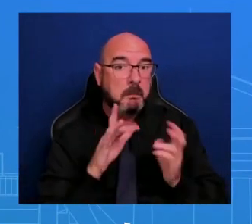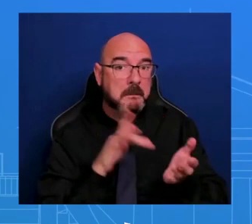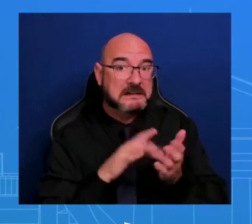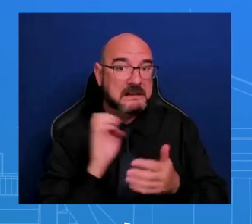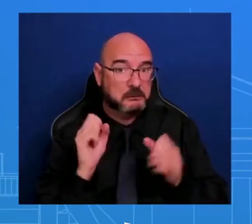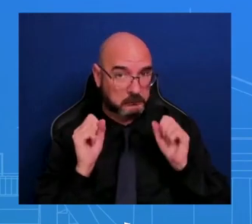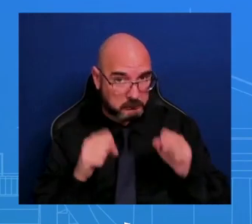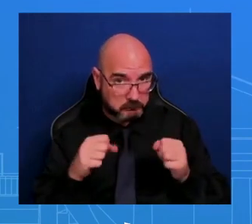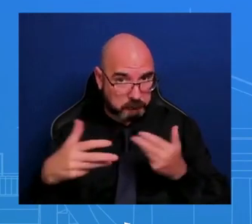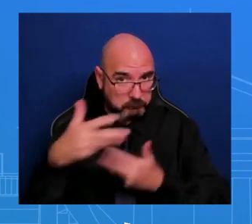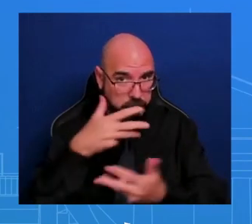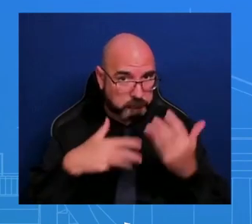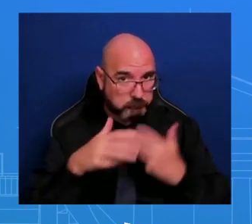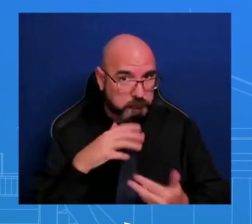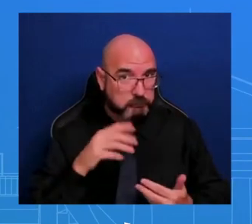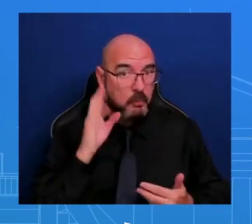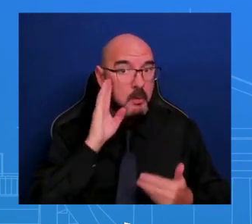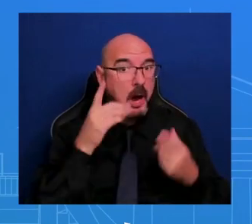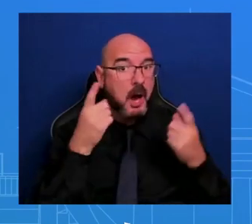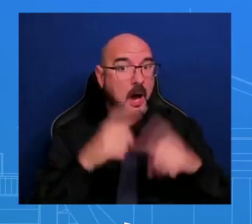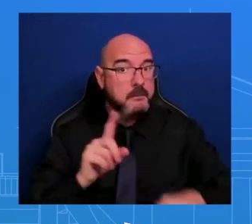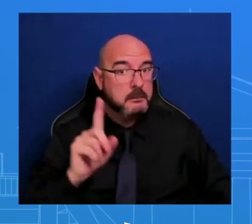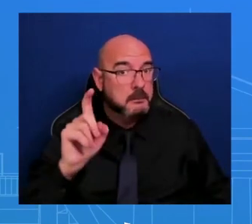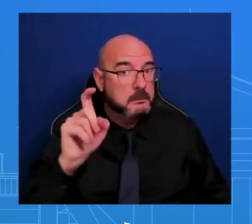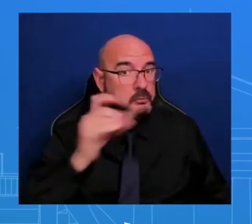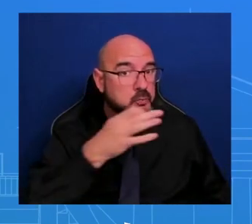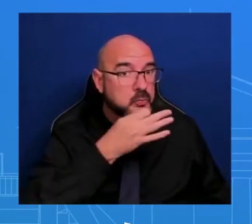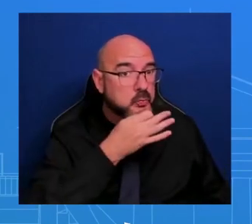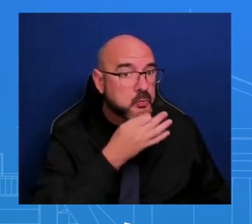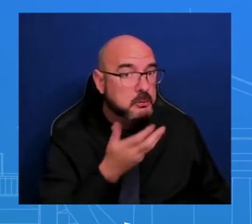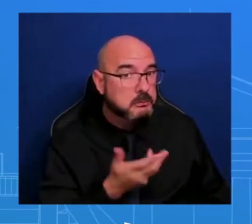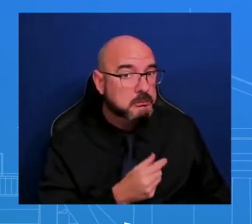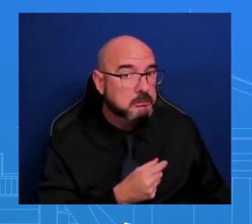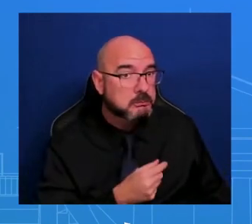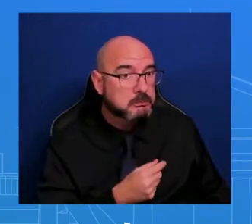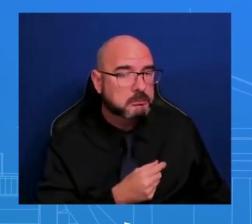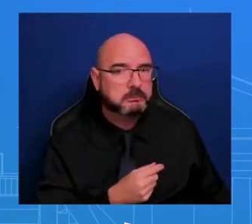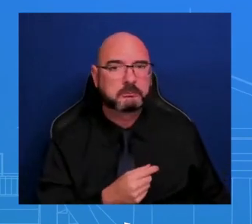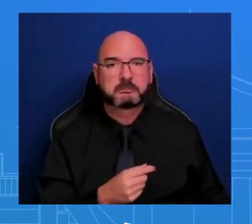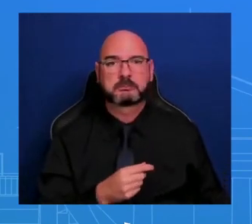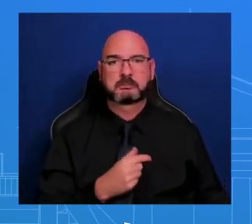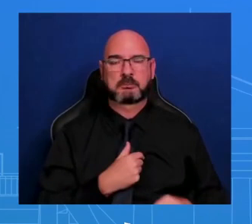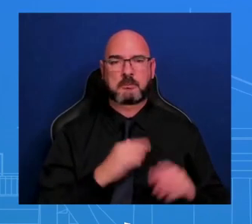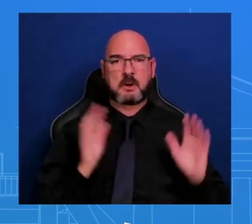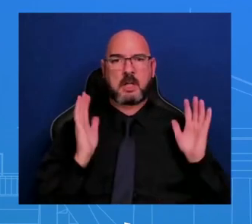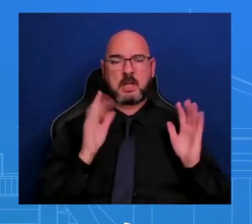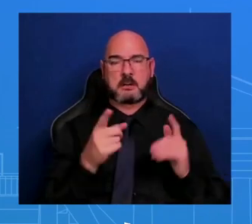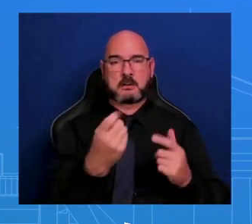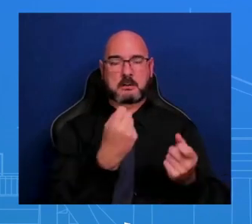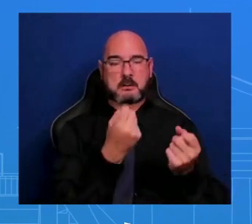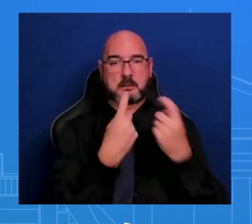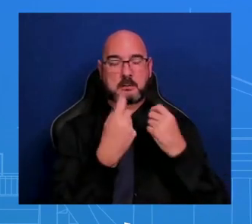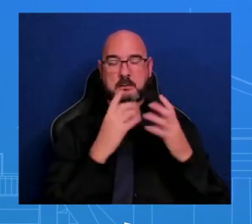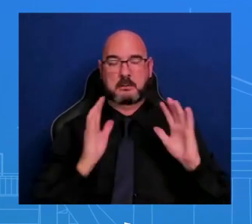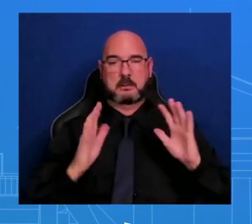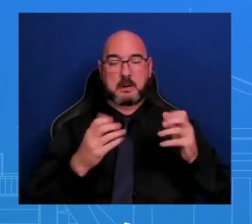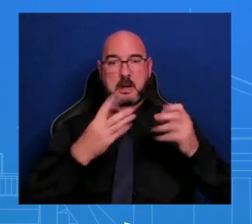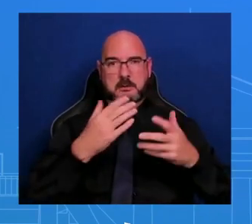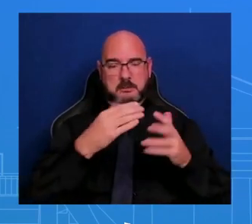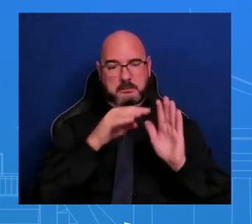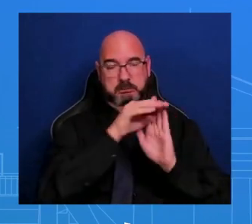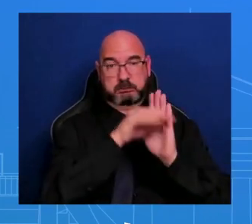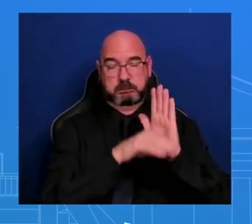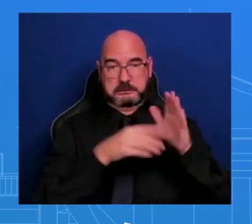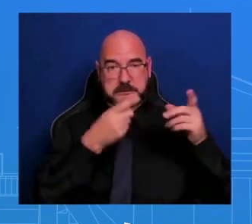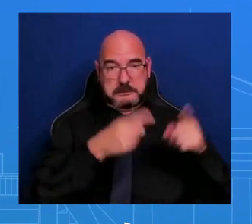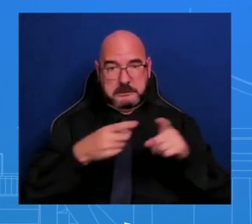Those are potential steps that haven't happened yet and may not happen. All I can tell you is we're going to continue to make sure